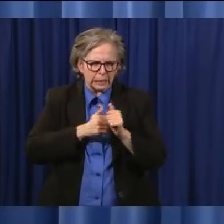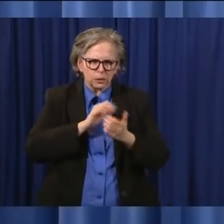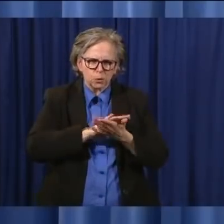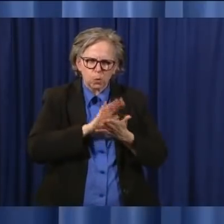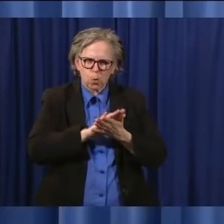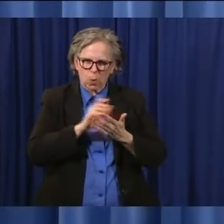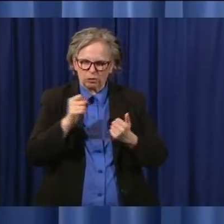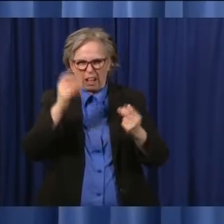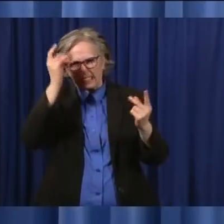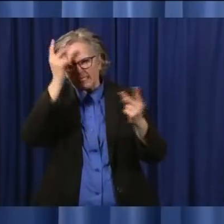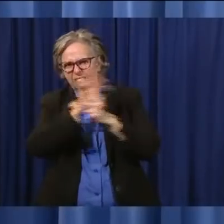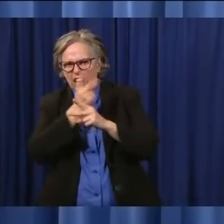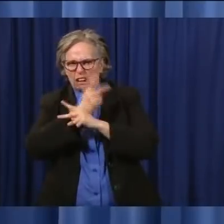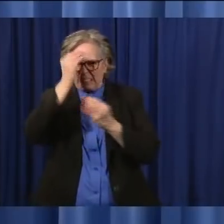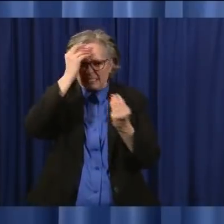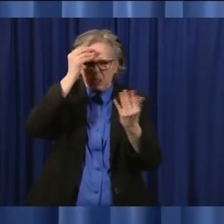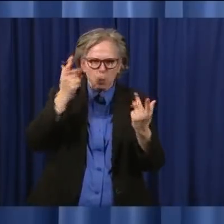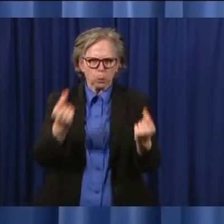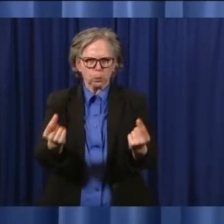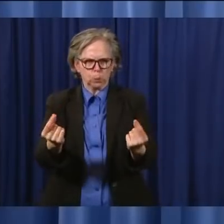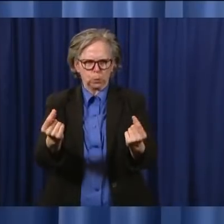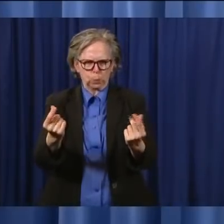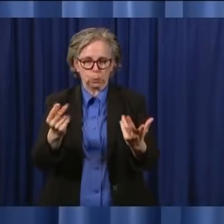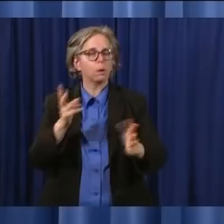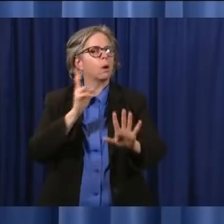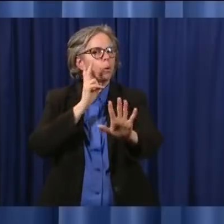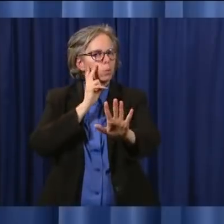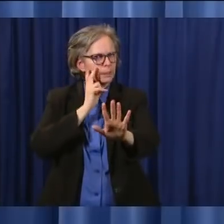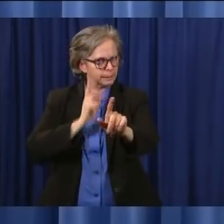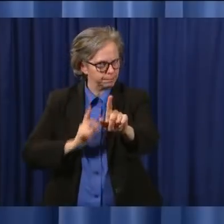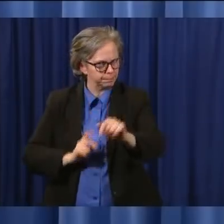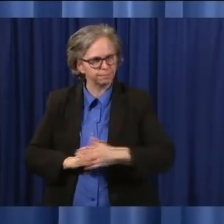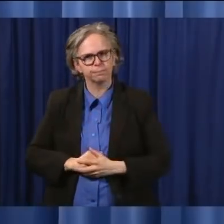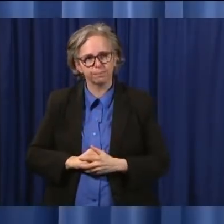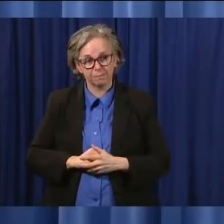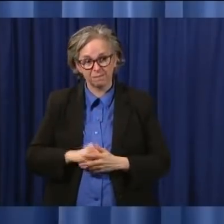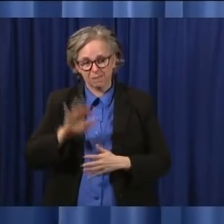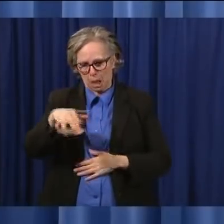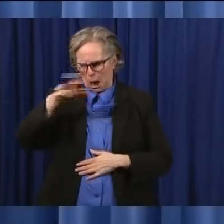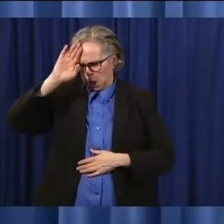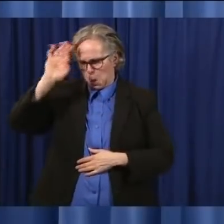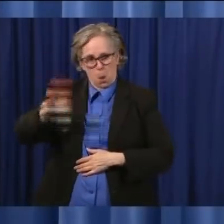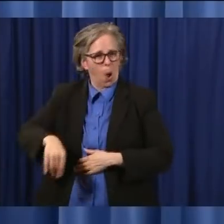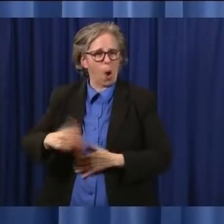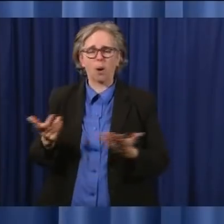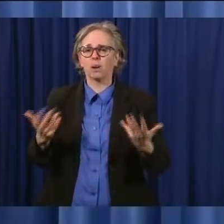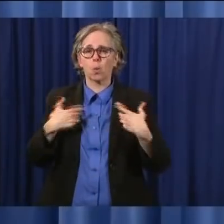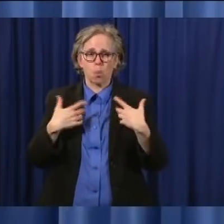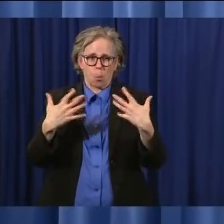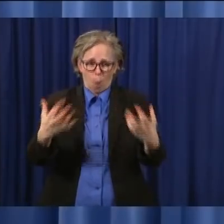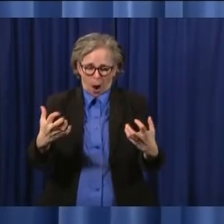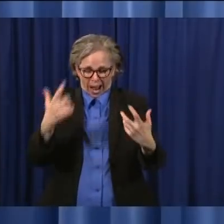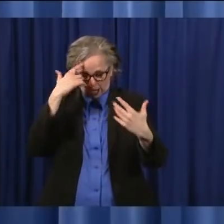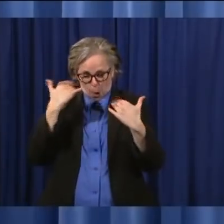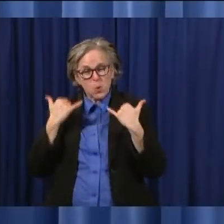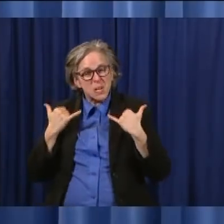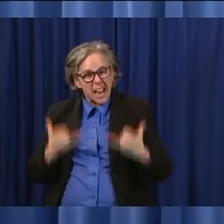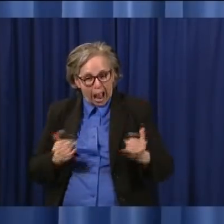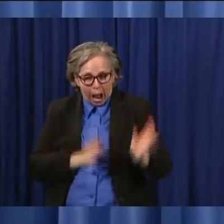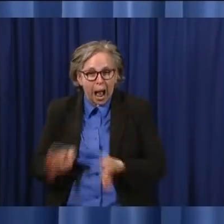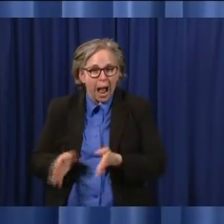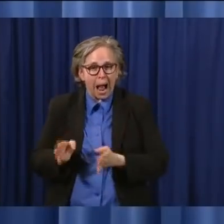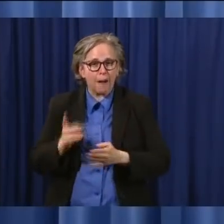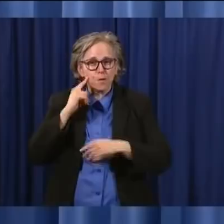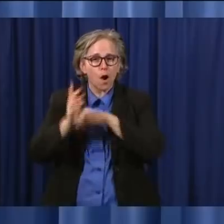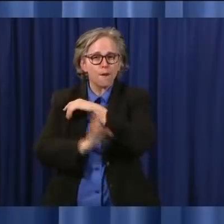see. I know that, you know, people would love for us to be able to say kids are going to go back to school definitely now. I don't